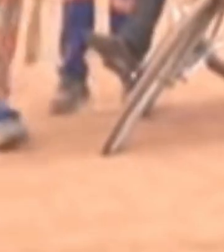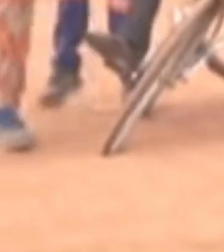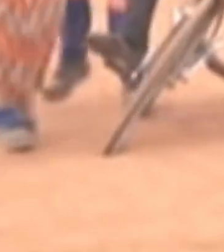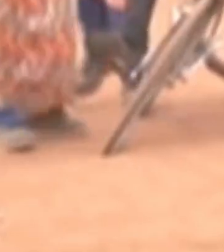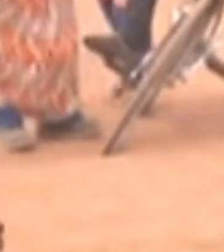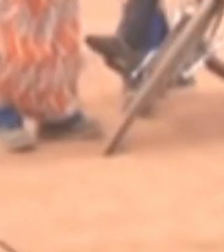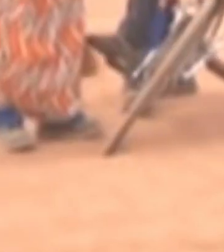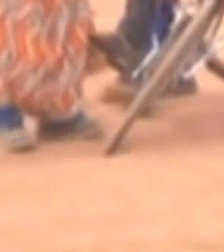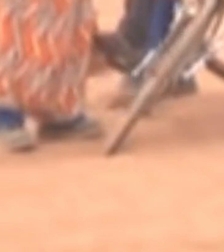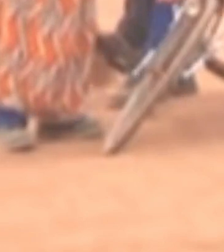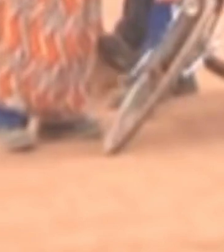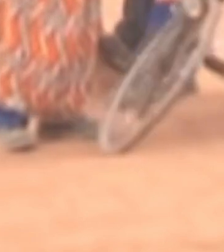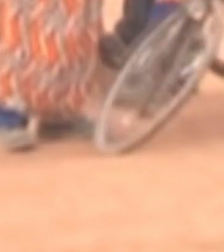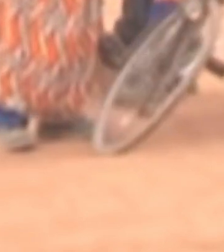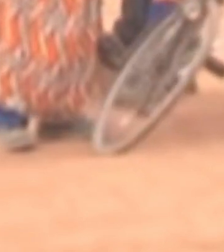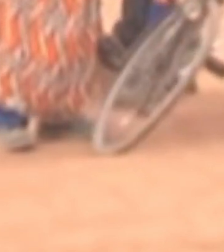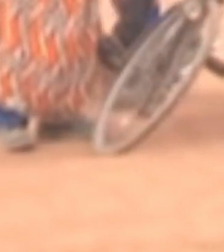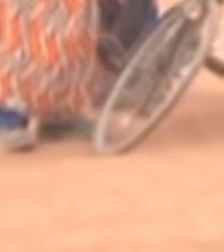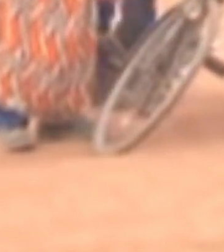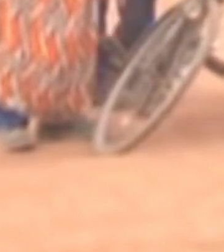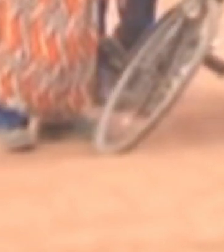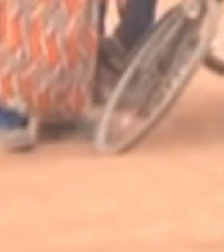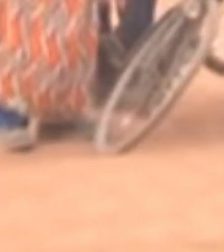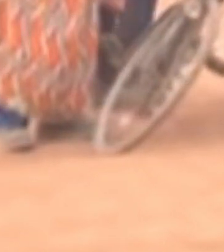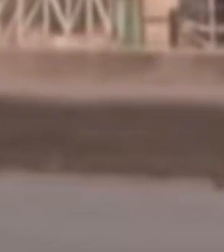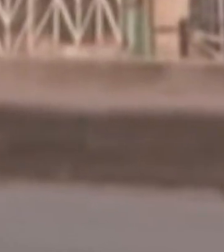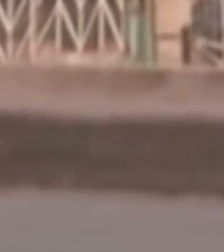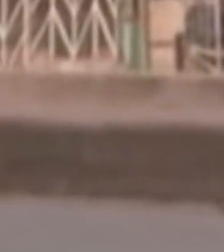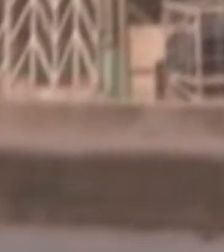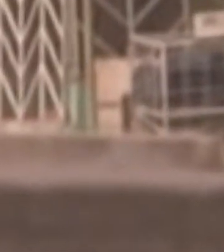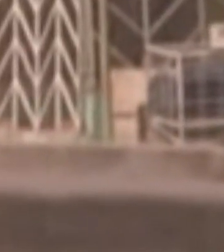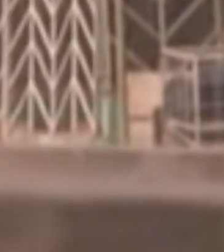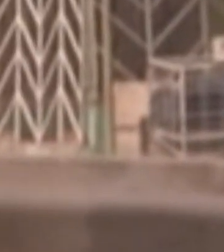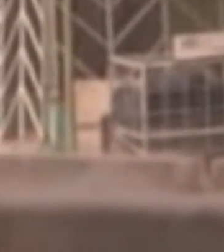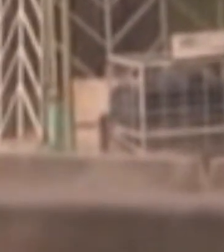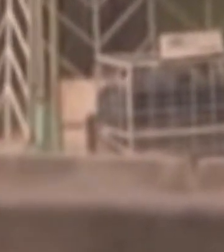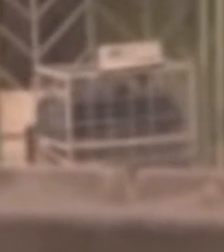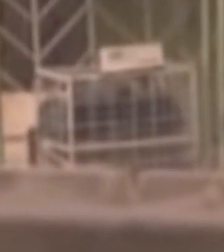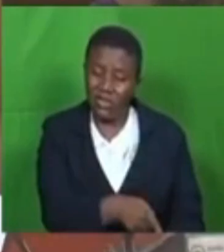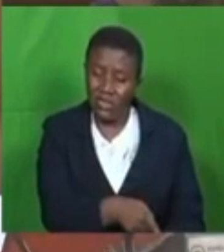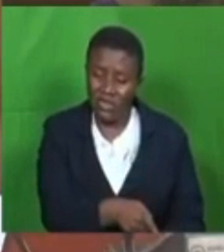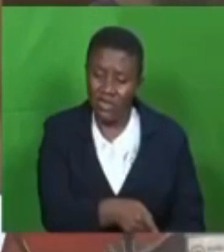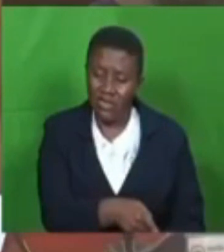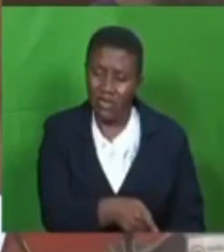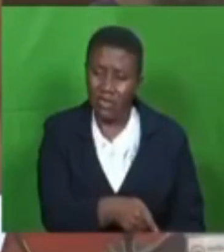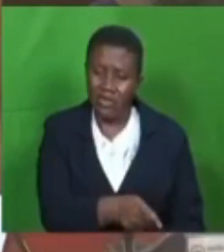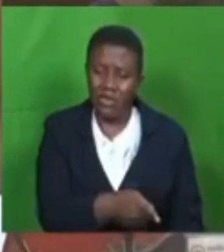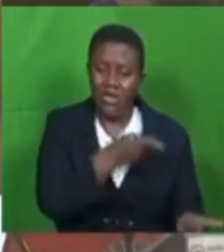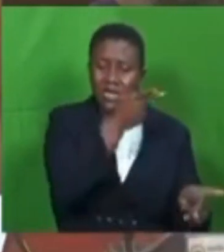poor, 300 cedis out of the 600 is appropriated as